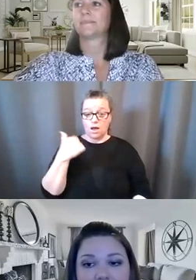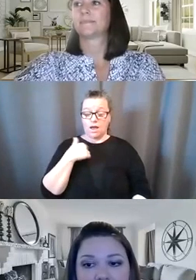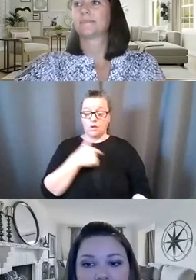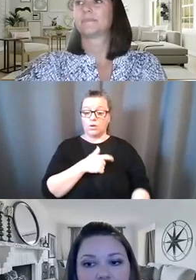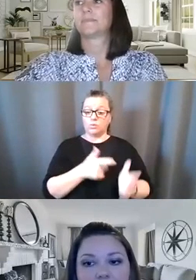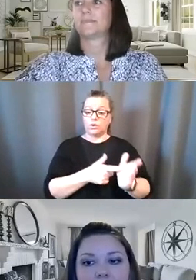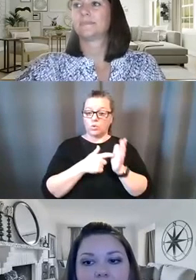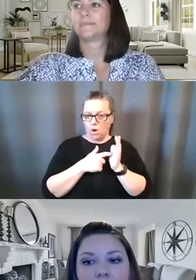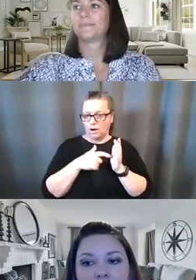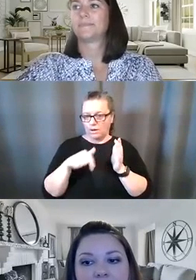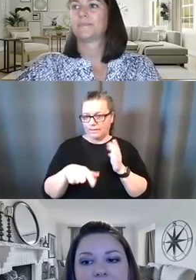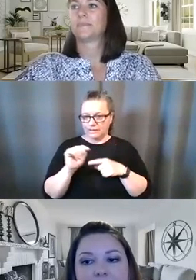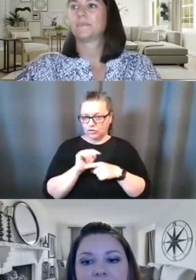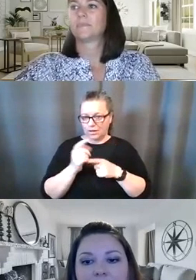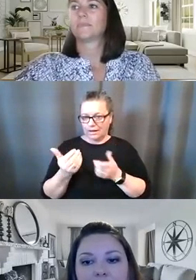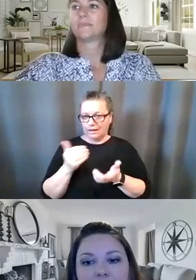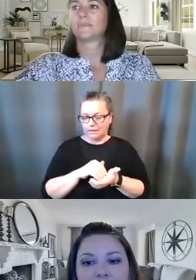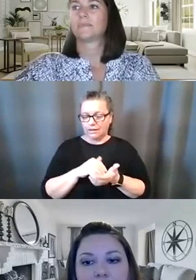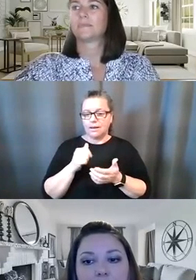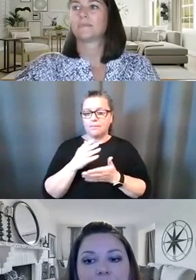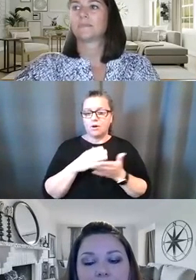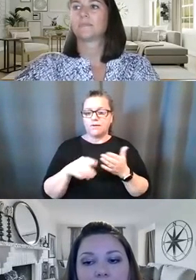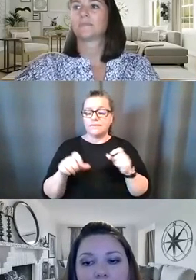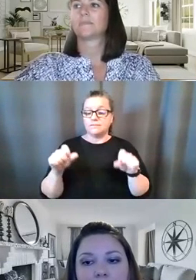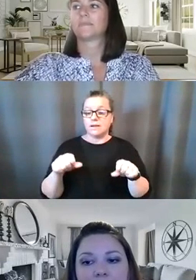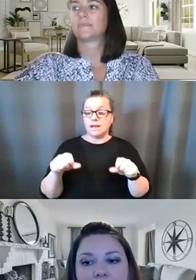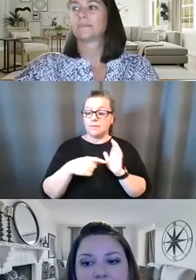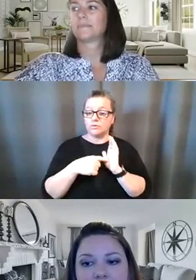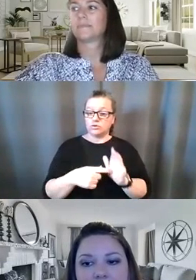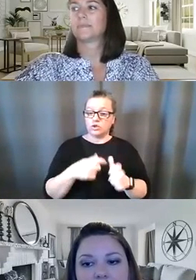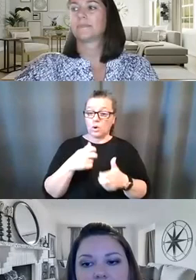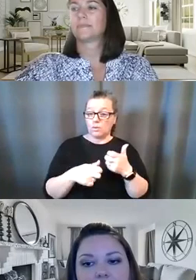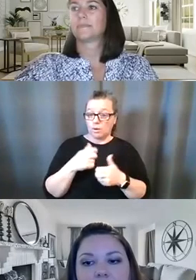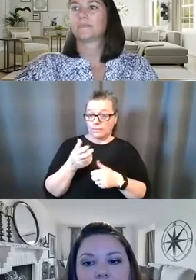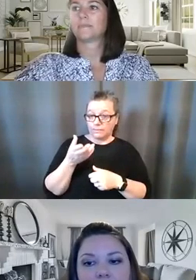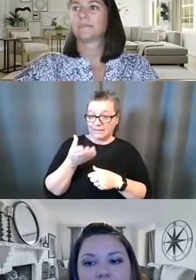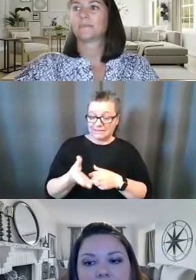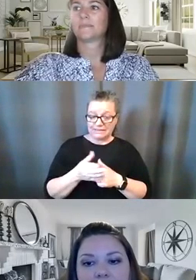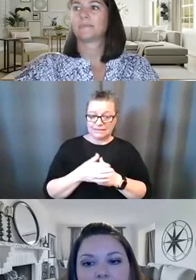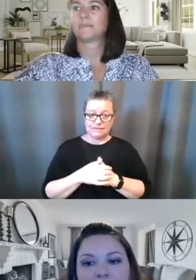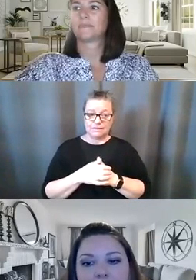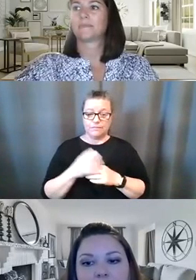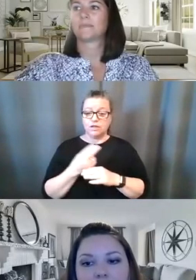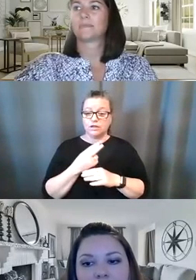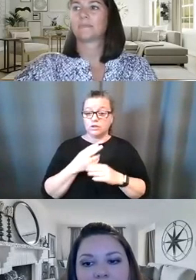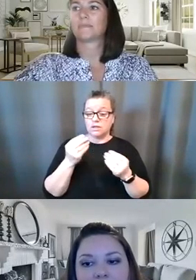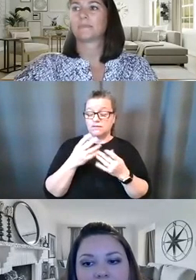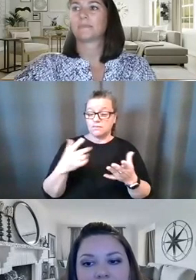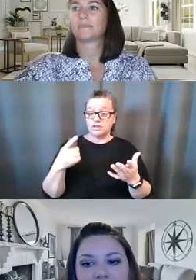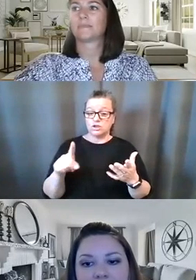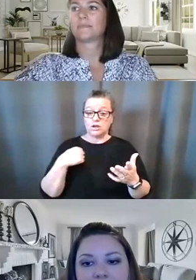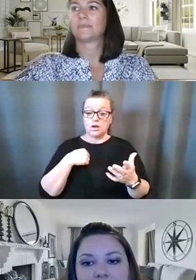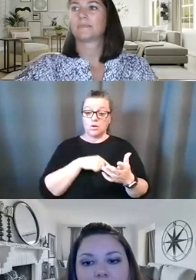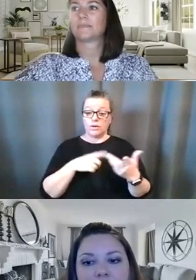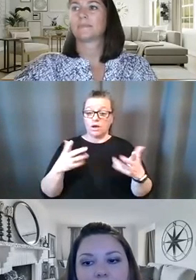training is needed. Part of this is being able to show that a problem exists. Using the information we already have on